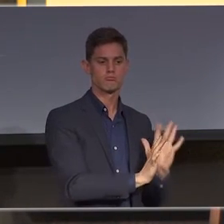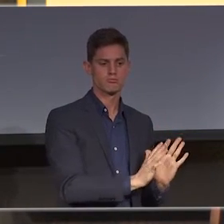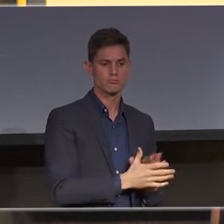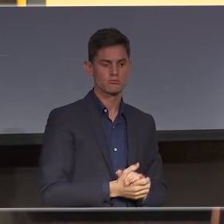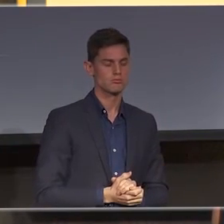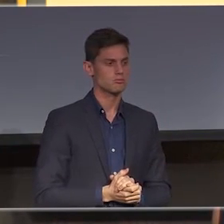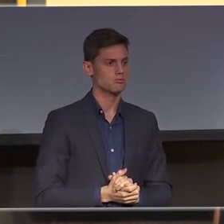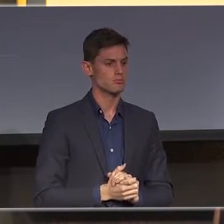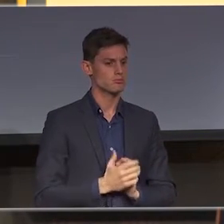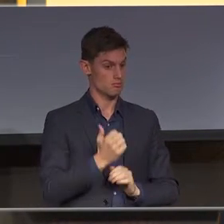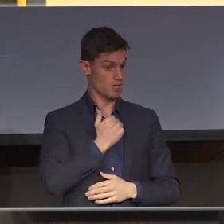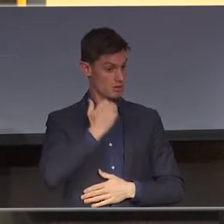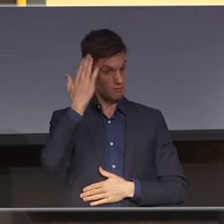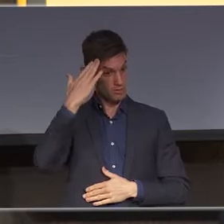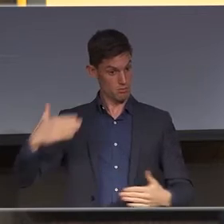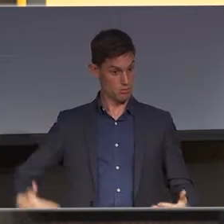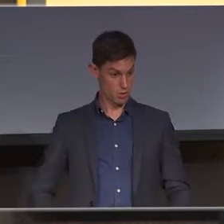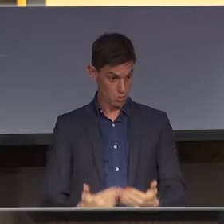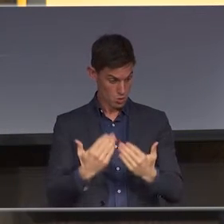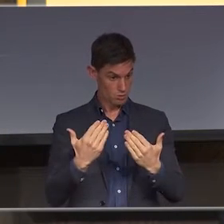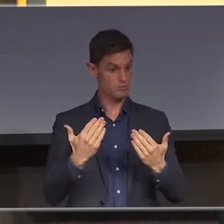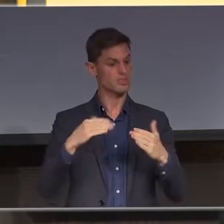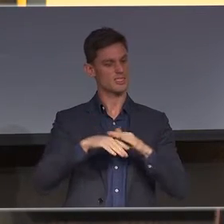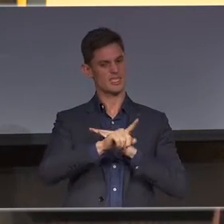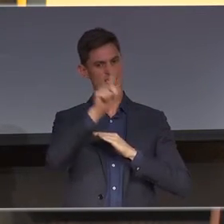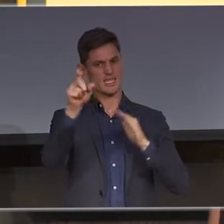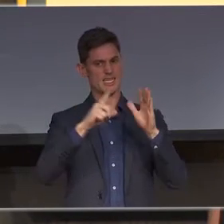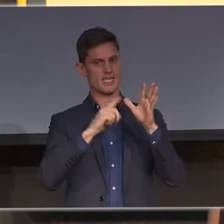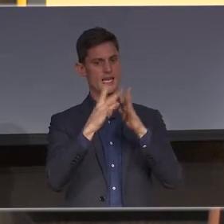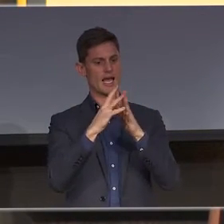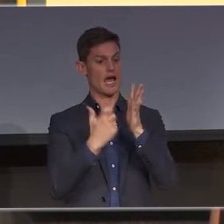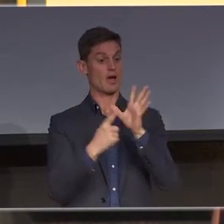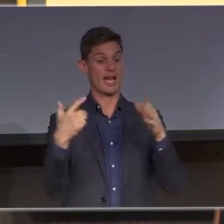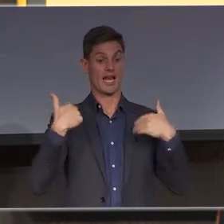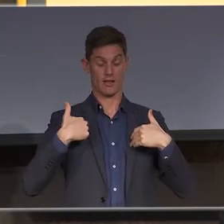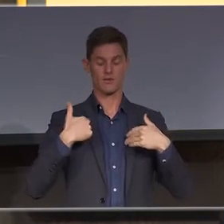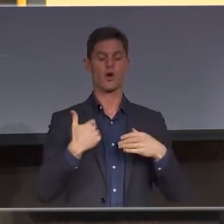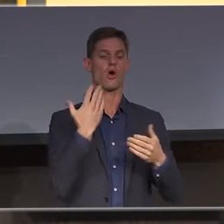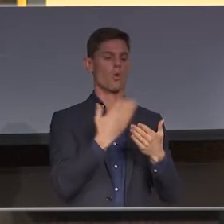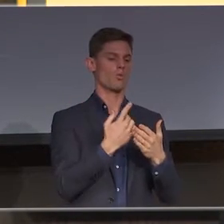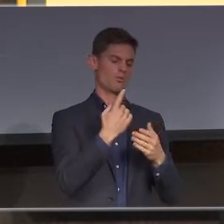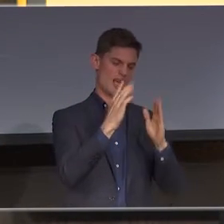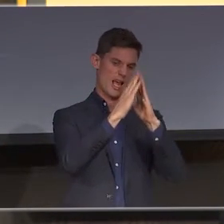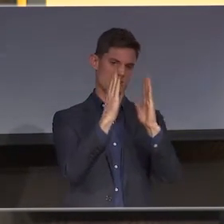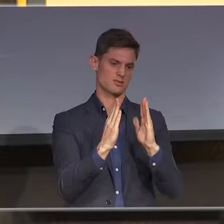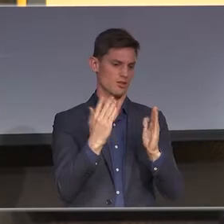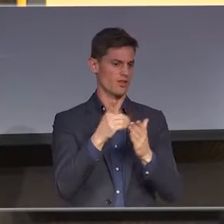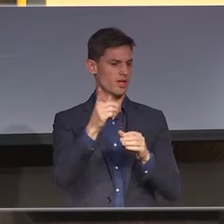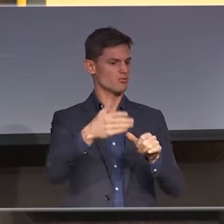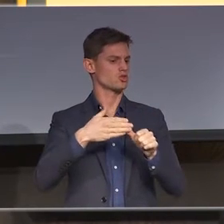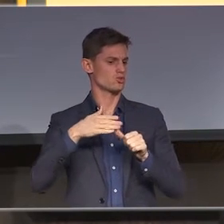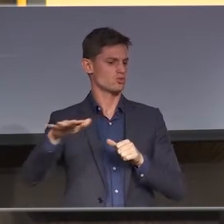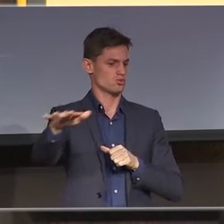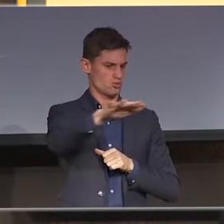My mum was born on Arambi in Cowra and lived in one of the 21 huts on the Aboriginal station there. In a general